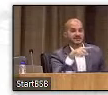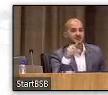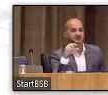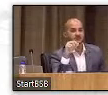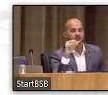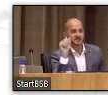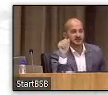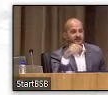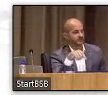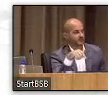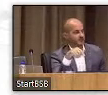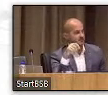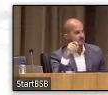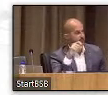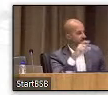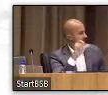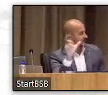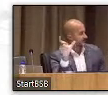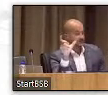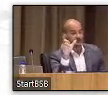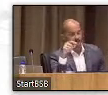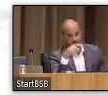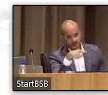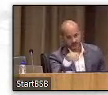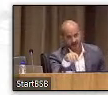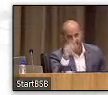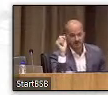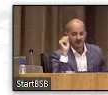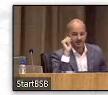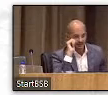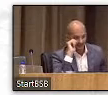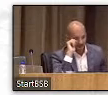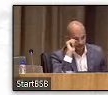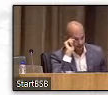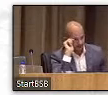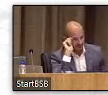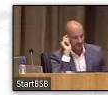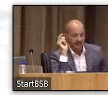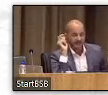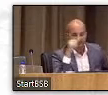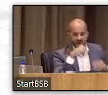use the data of the patient check-in in the hospital.